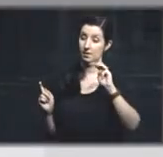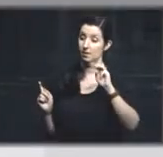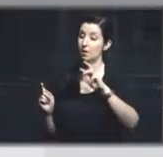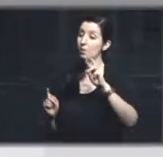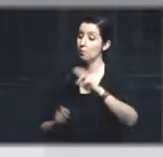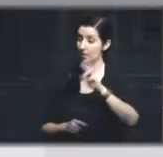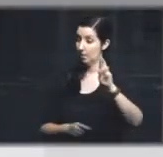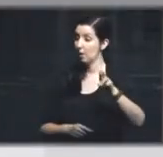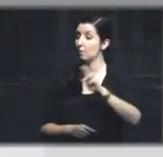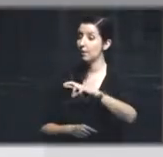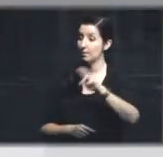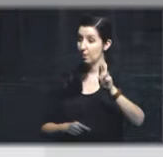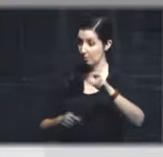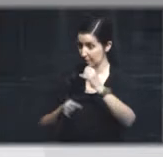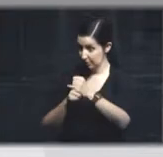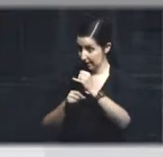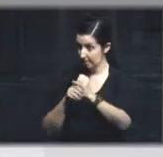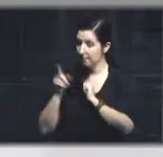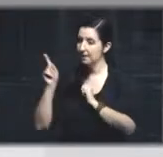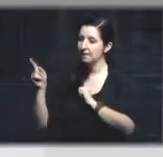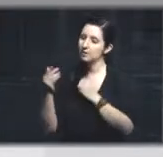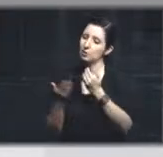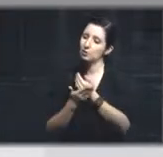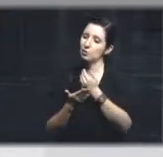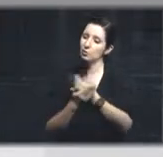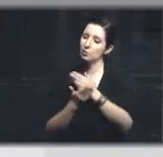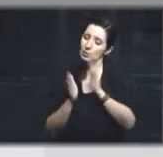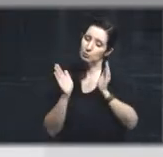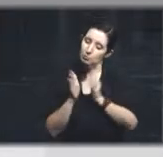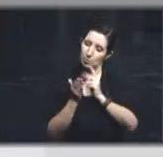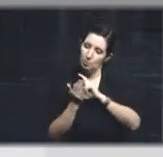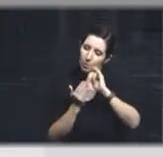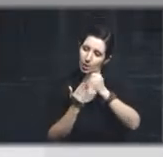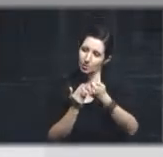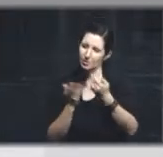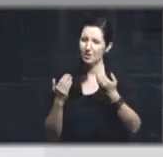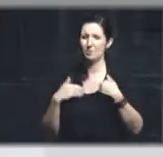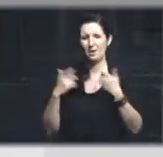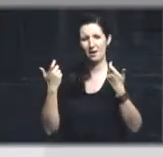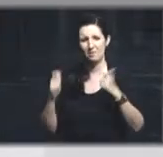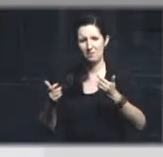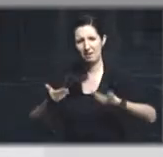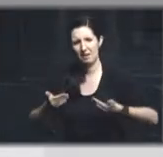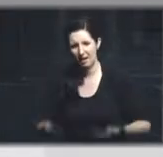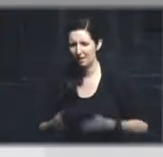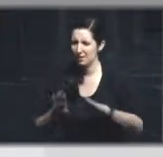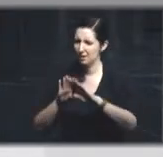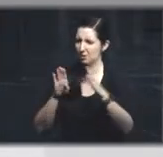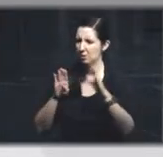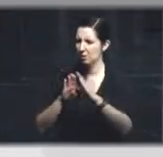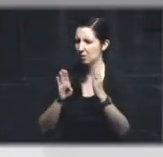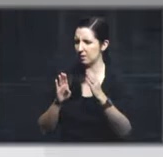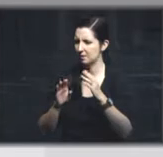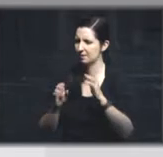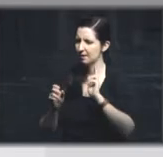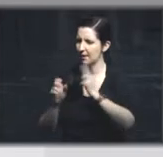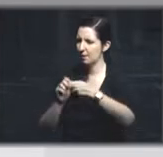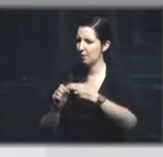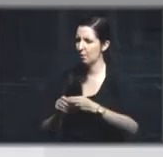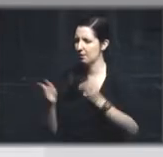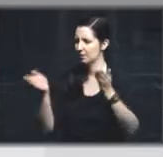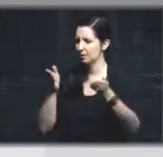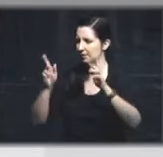opener. This is the kind of small physical plant project we do, but we have big heavy doors on the enrollment services testing area at